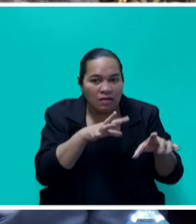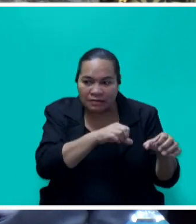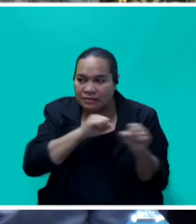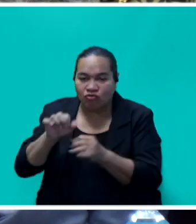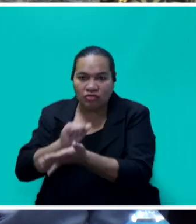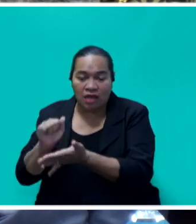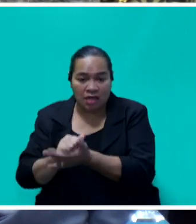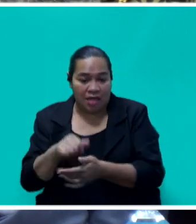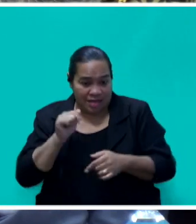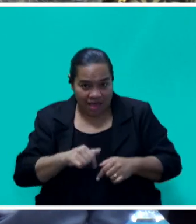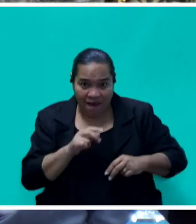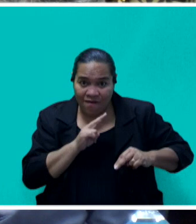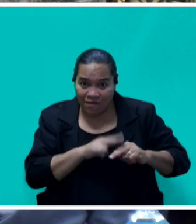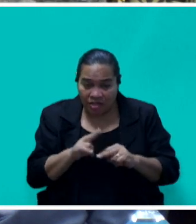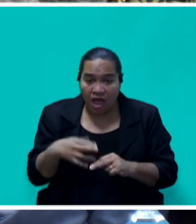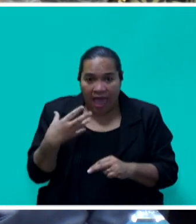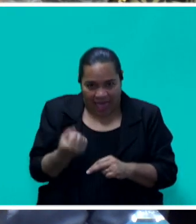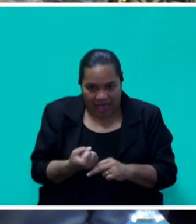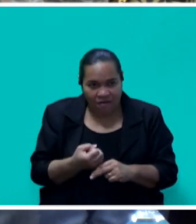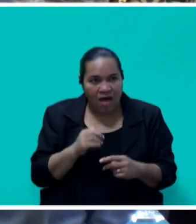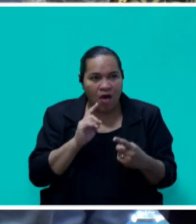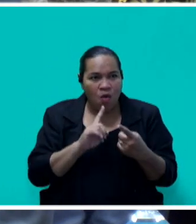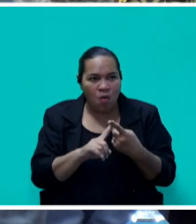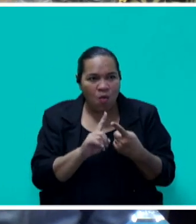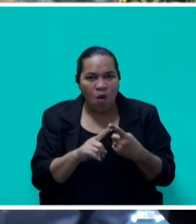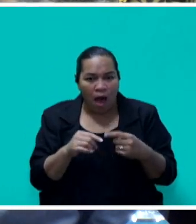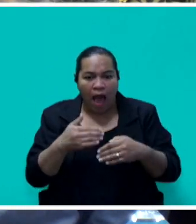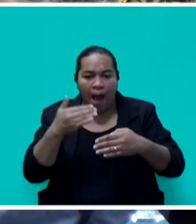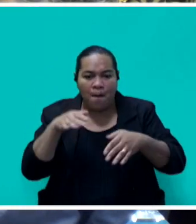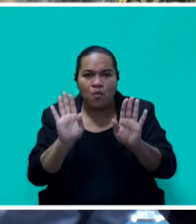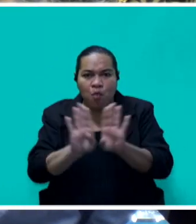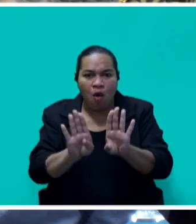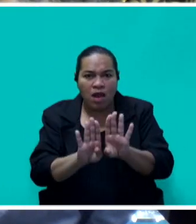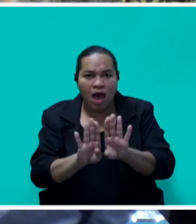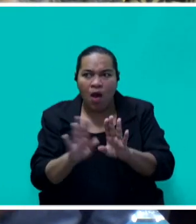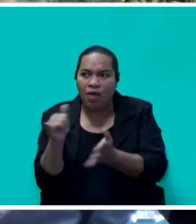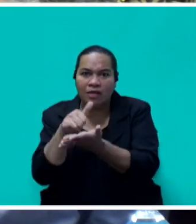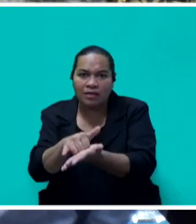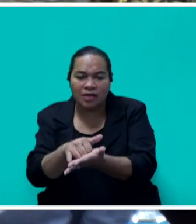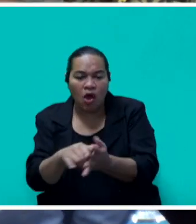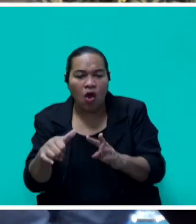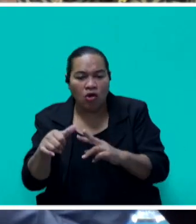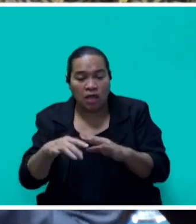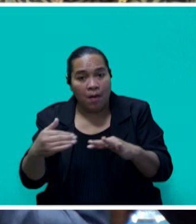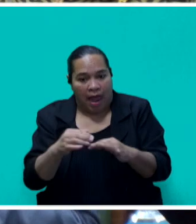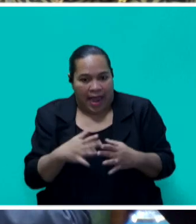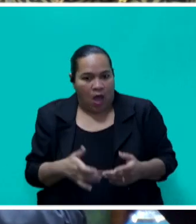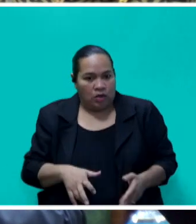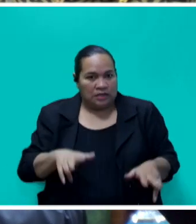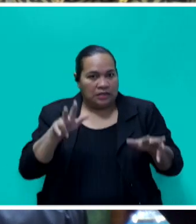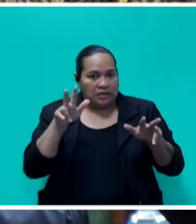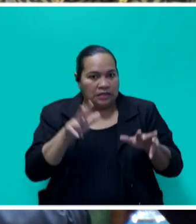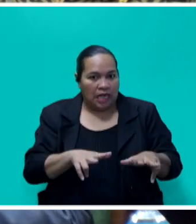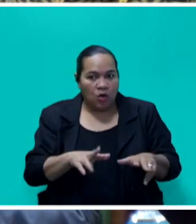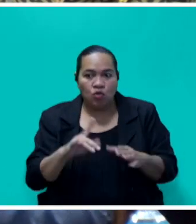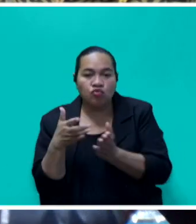Fiji's case, we have a porous border, but we are now signing with our partners on ship